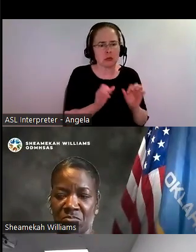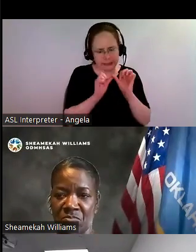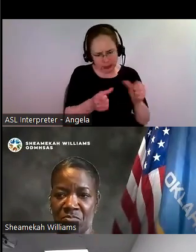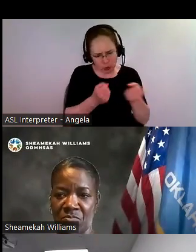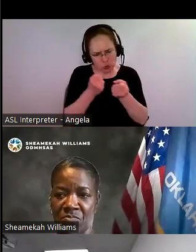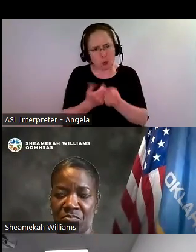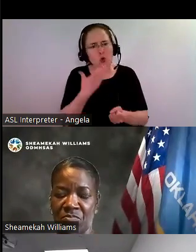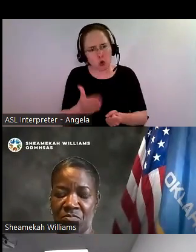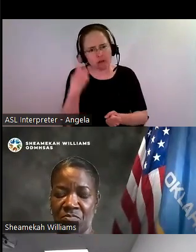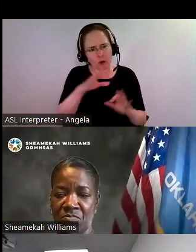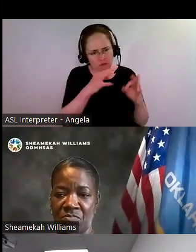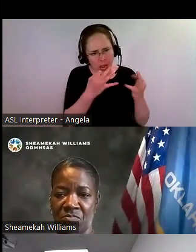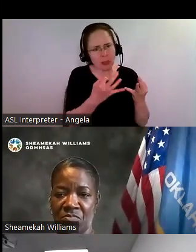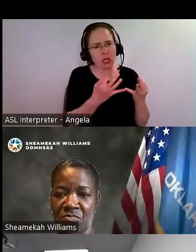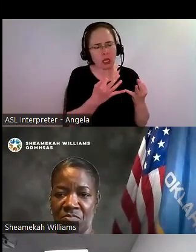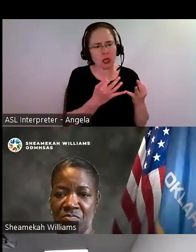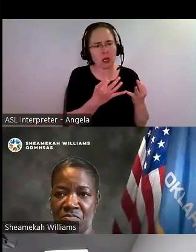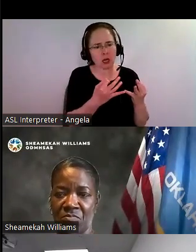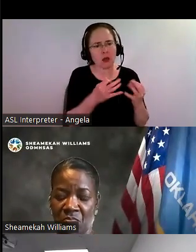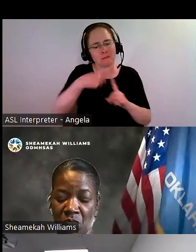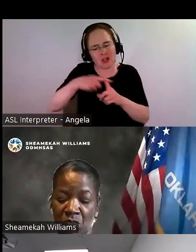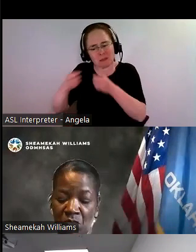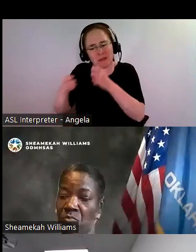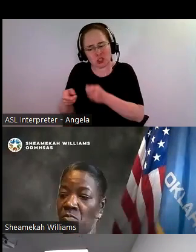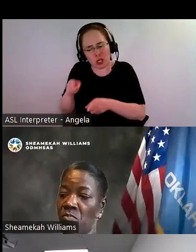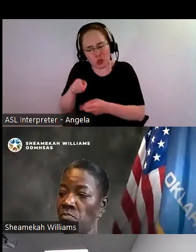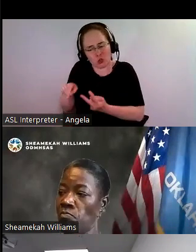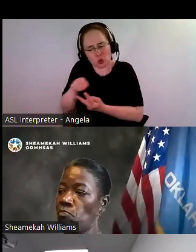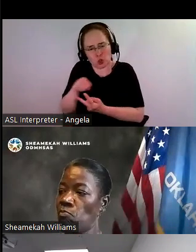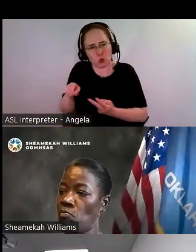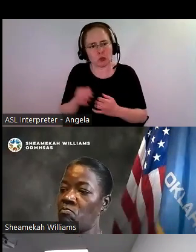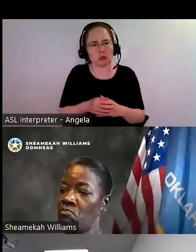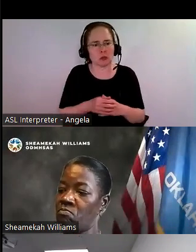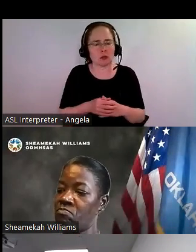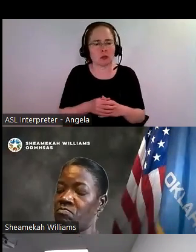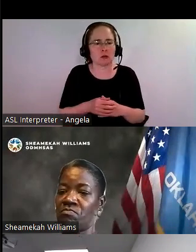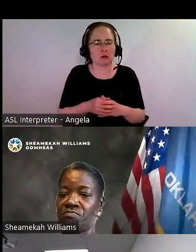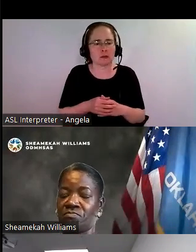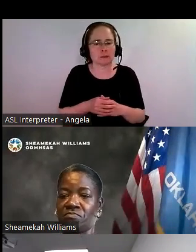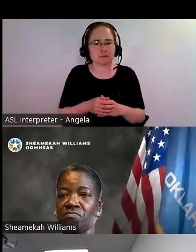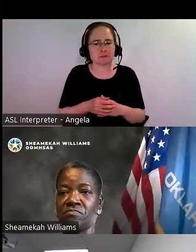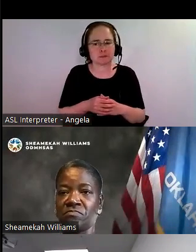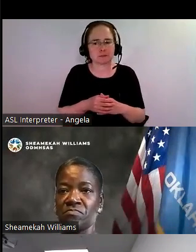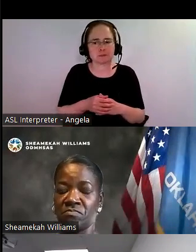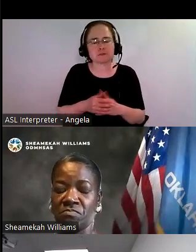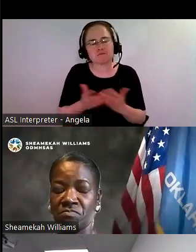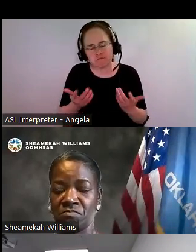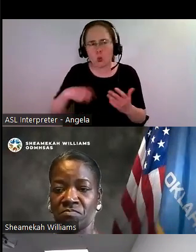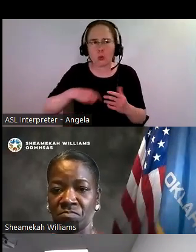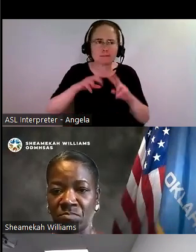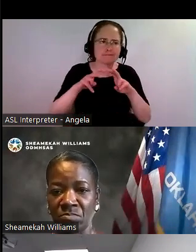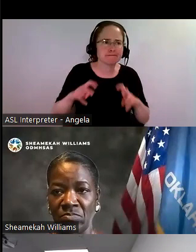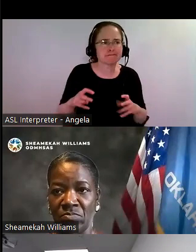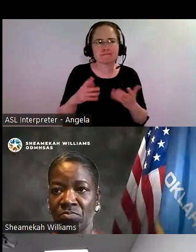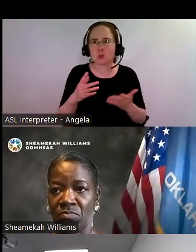support is good for the family, and so everything started being looked at as, what do we